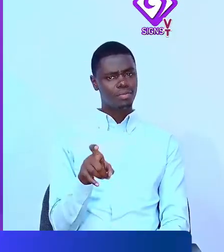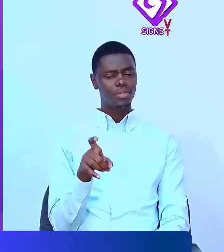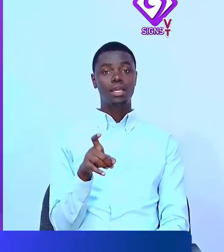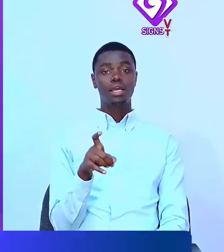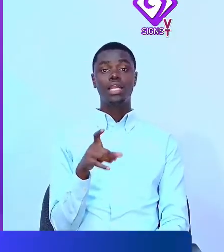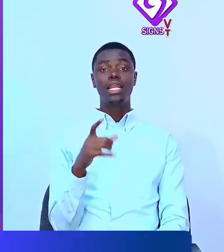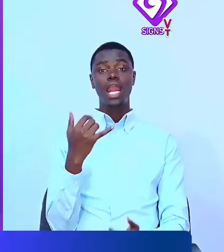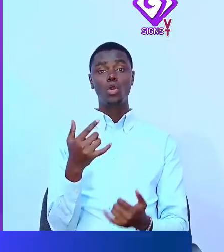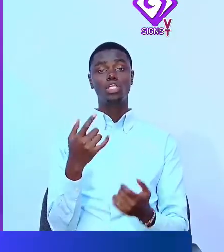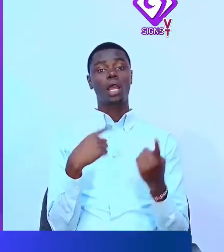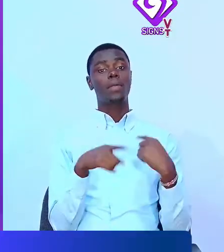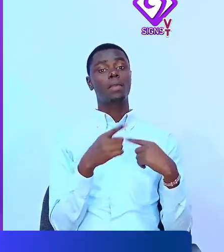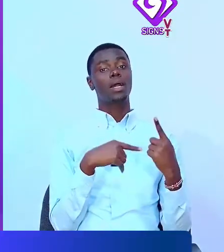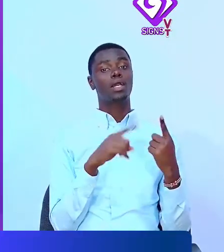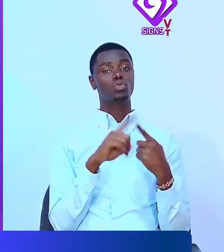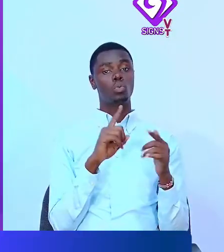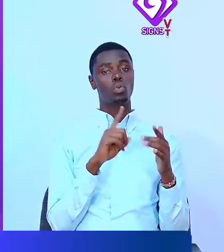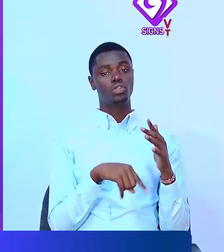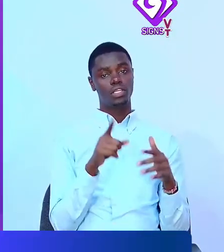coming back to what you have just said.